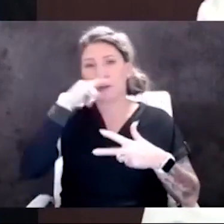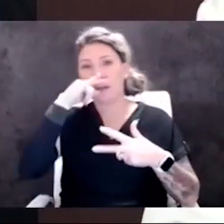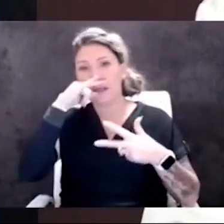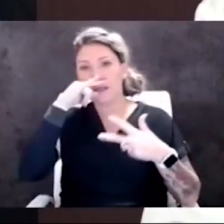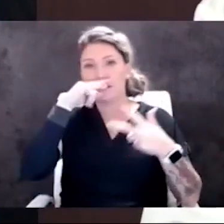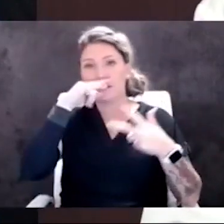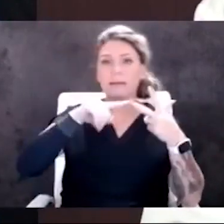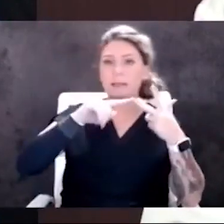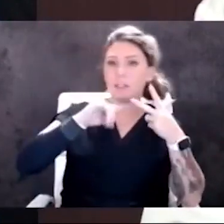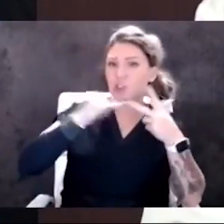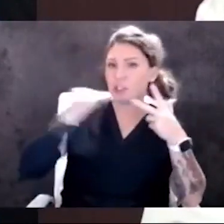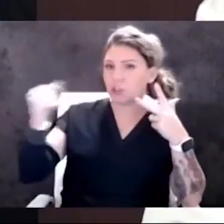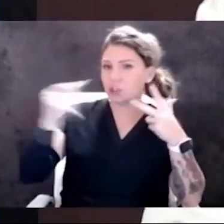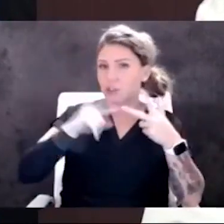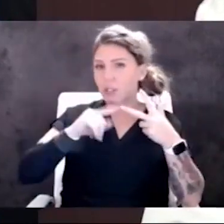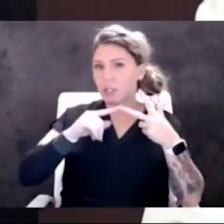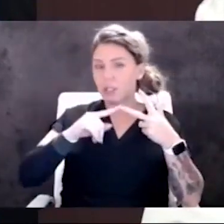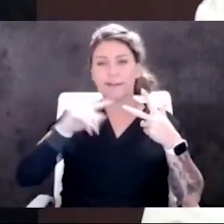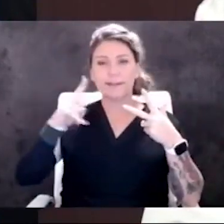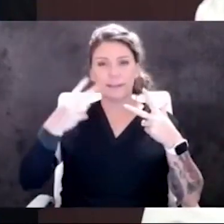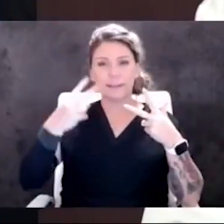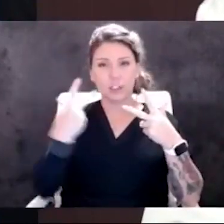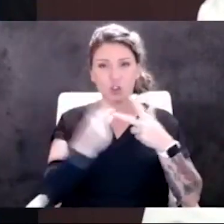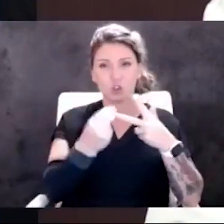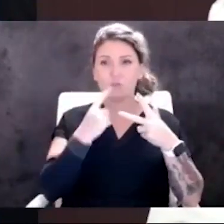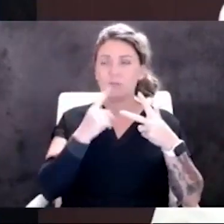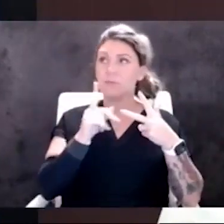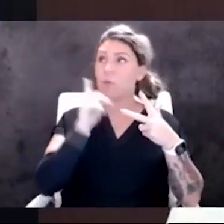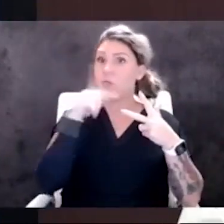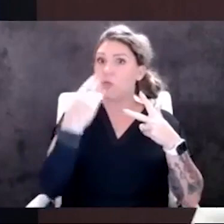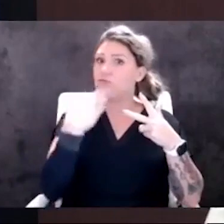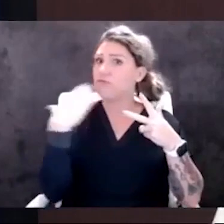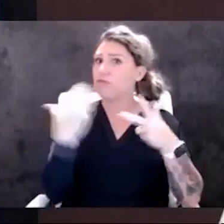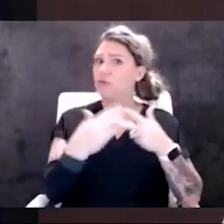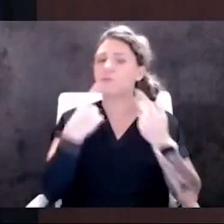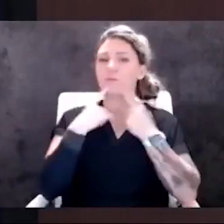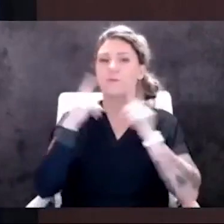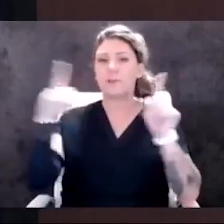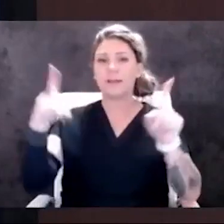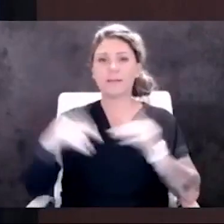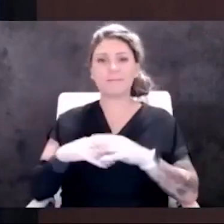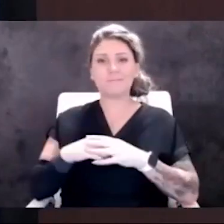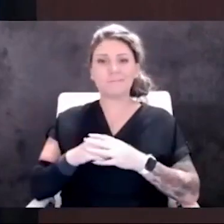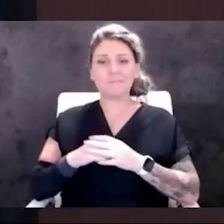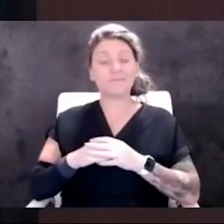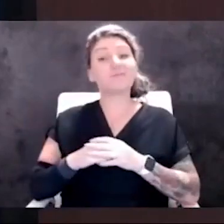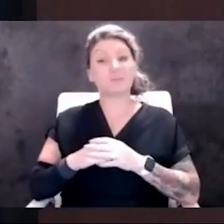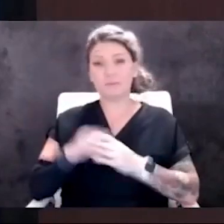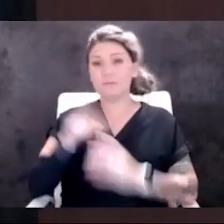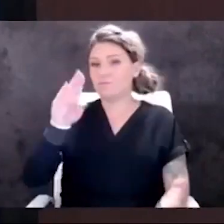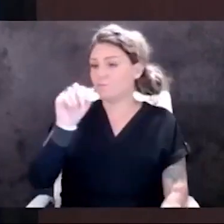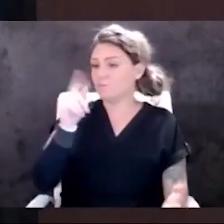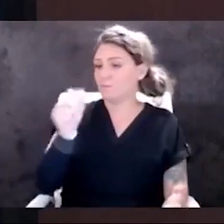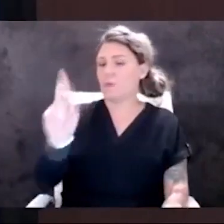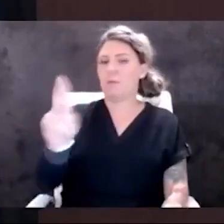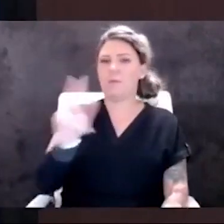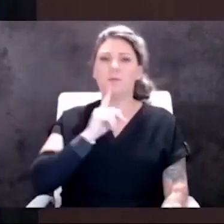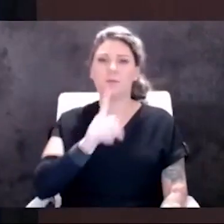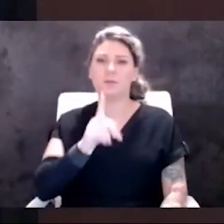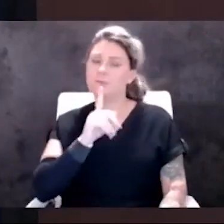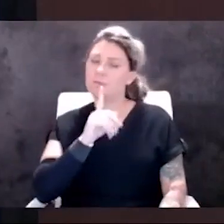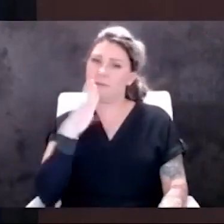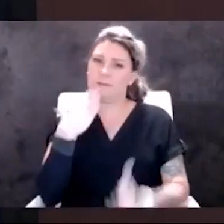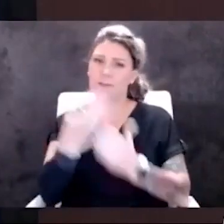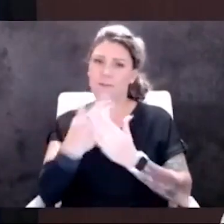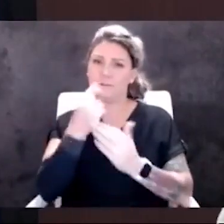vaccine, that second shot of the J&J vaccine looked really good for efficacy. So, man, I think the boosters are around the corner for really all the vaccinations, and